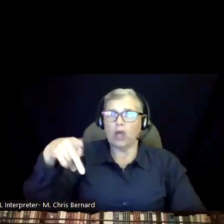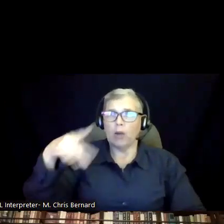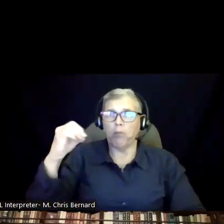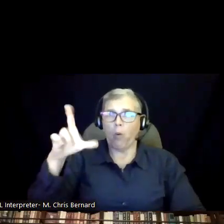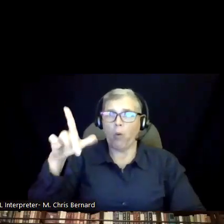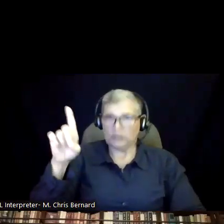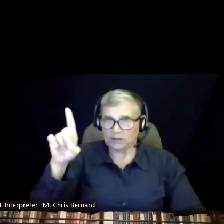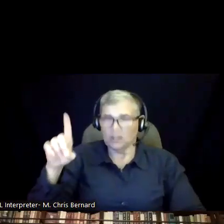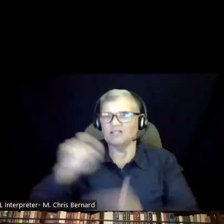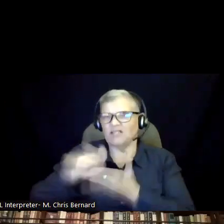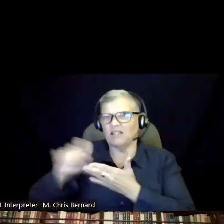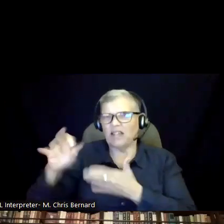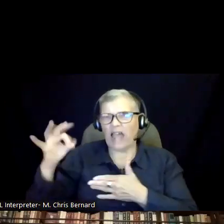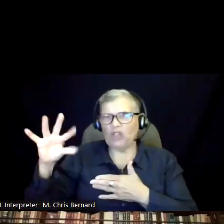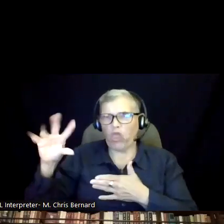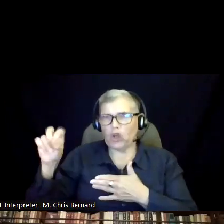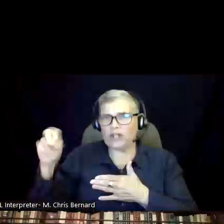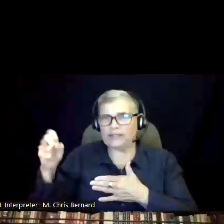American wildlife policy was